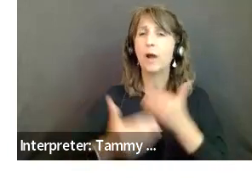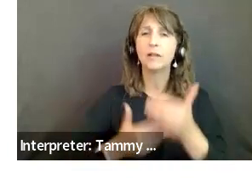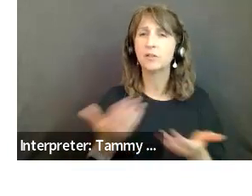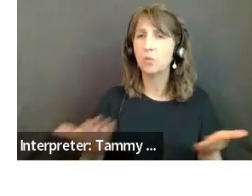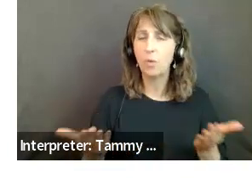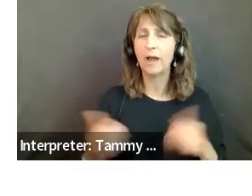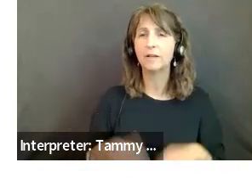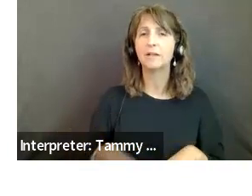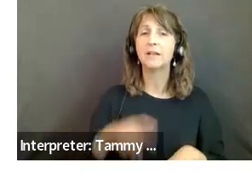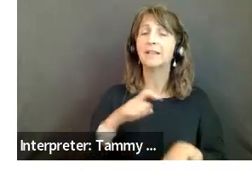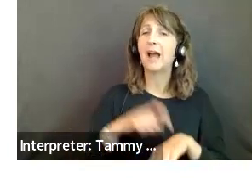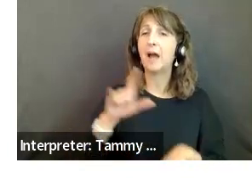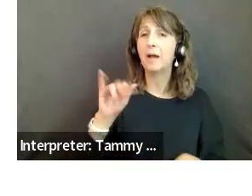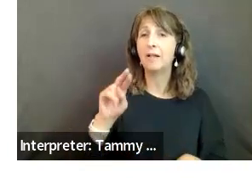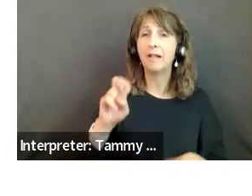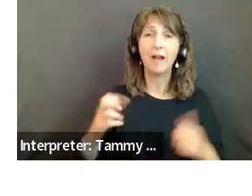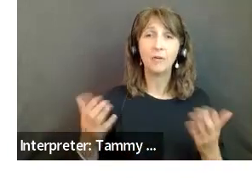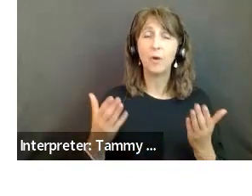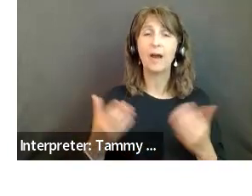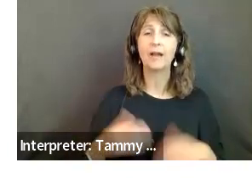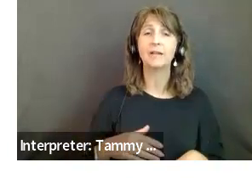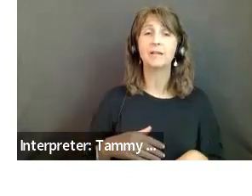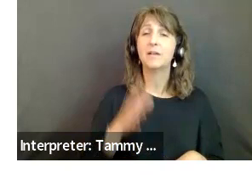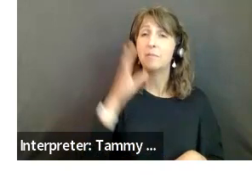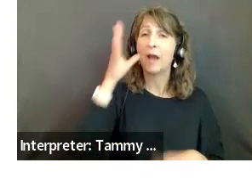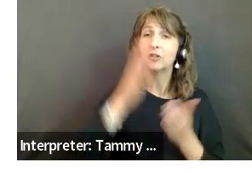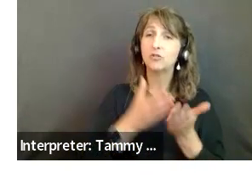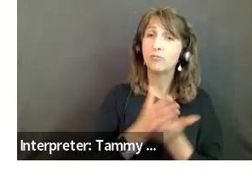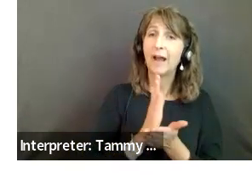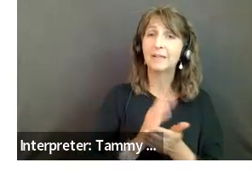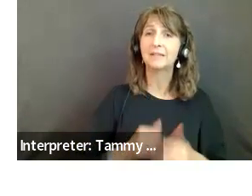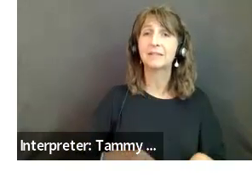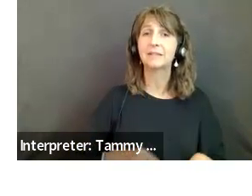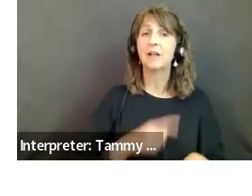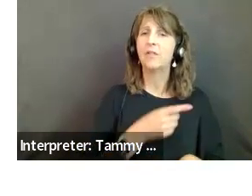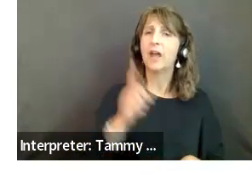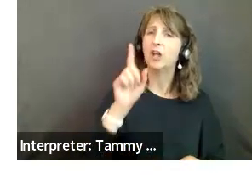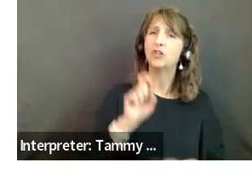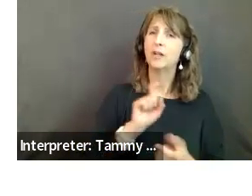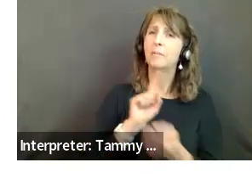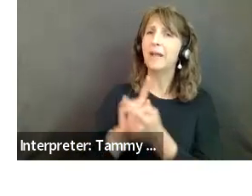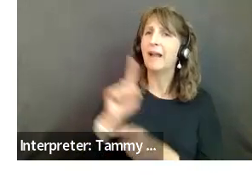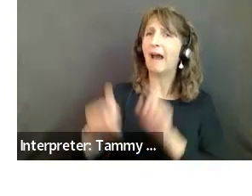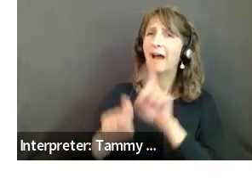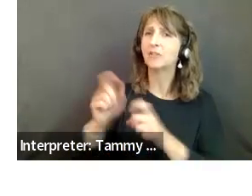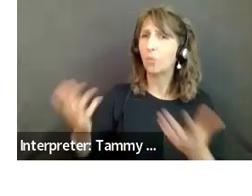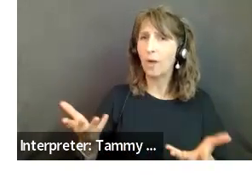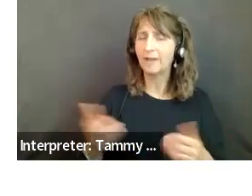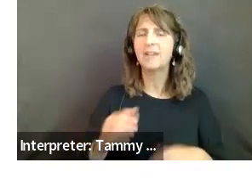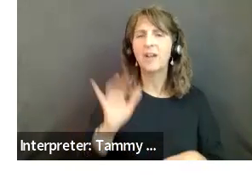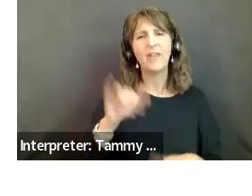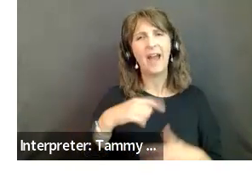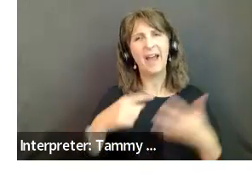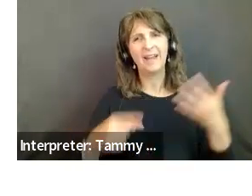rights? What are the questions to ask? And so we want to make sure that we, like I said, are kind of standing in that gap to be able